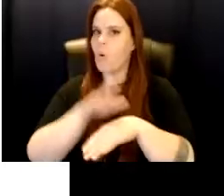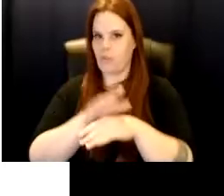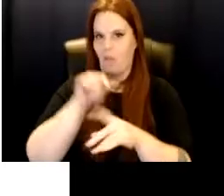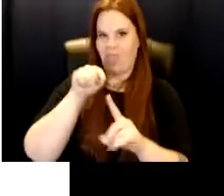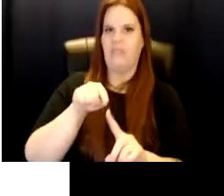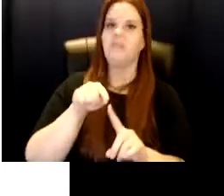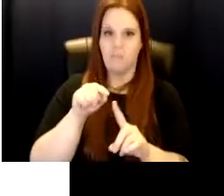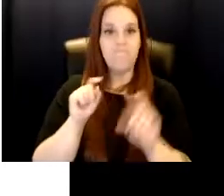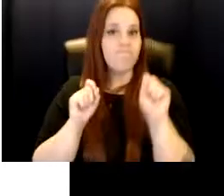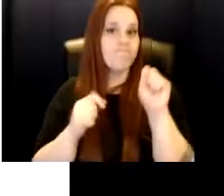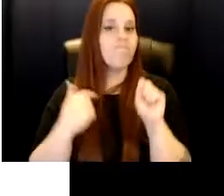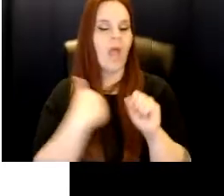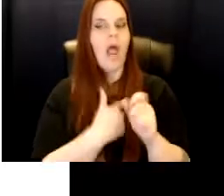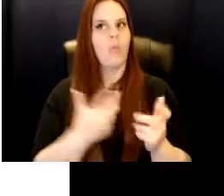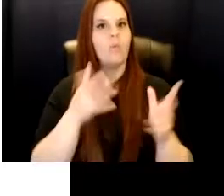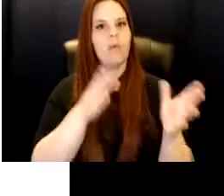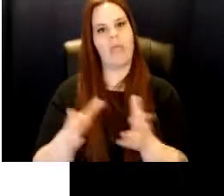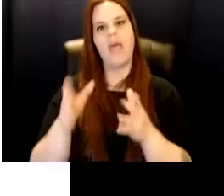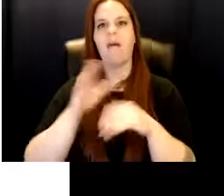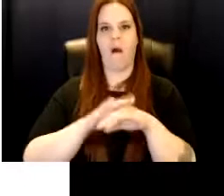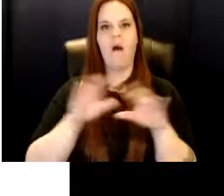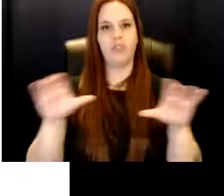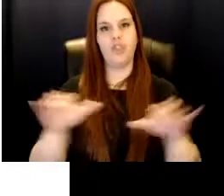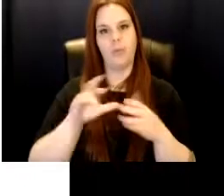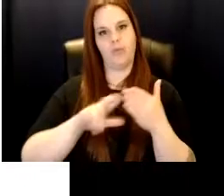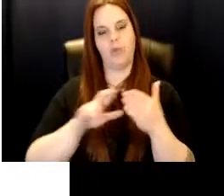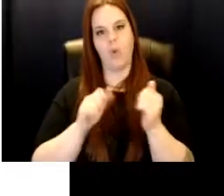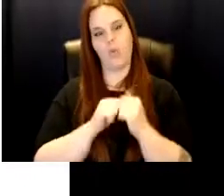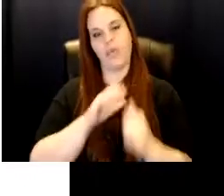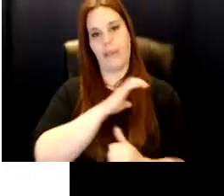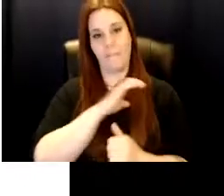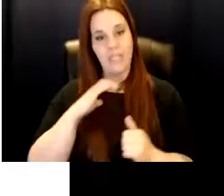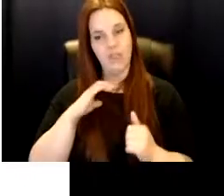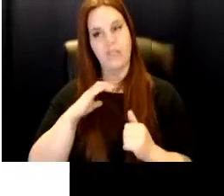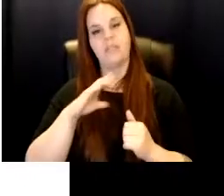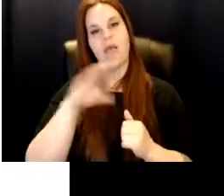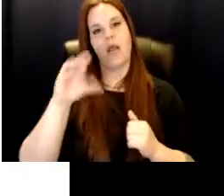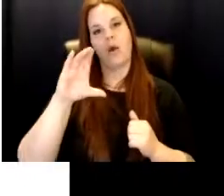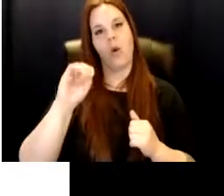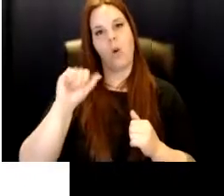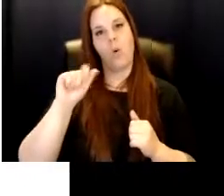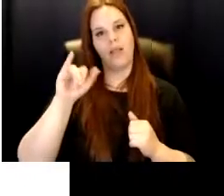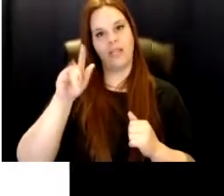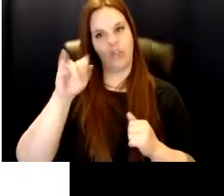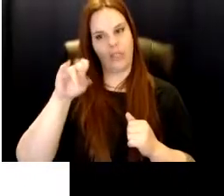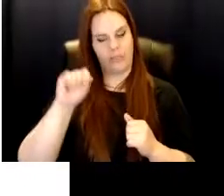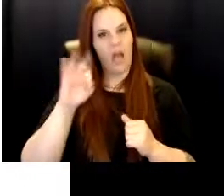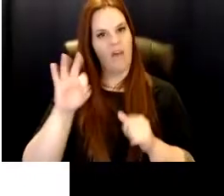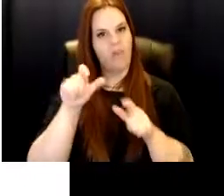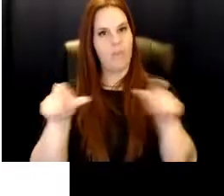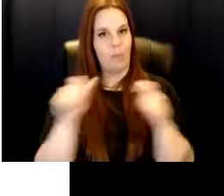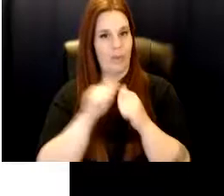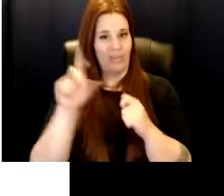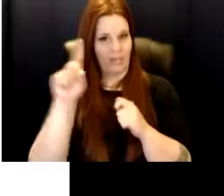to conduct research with commissions and coalitions of people with